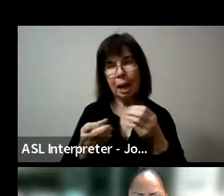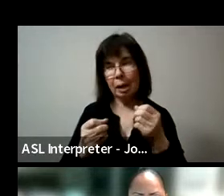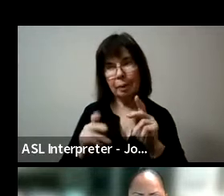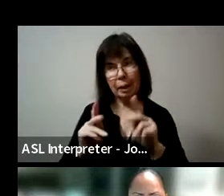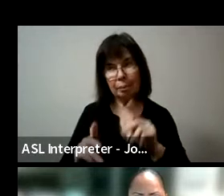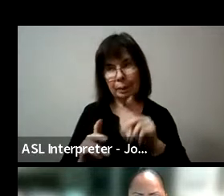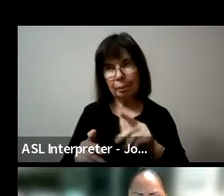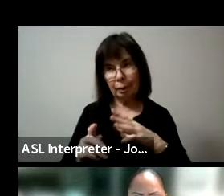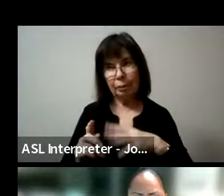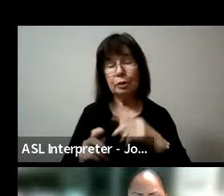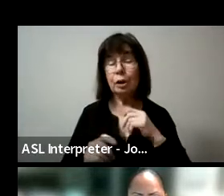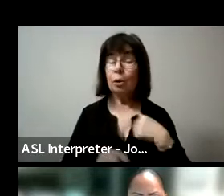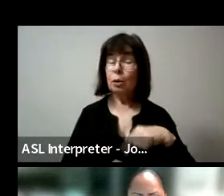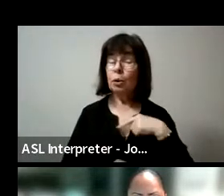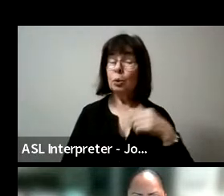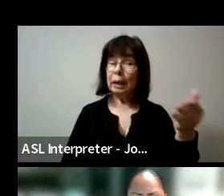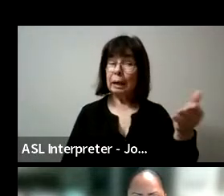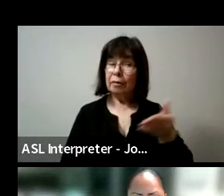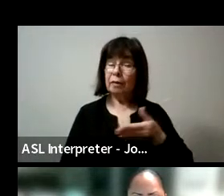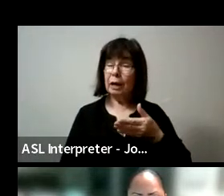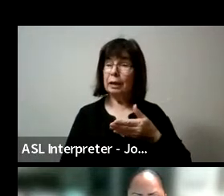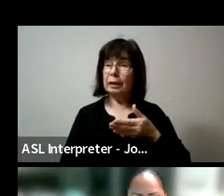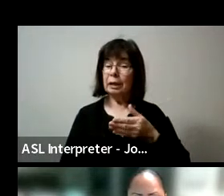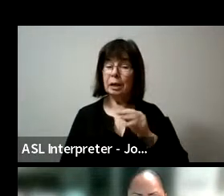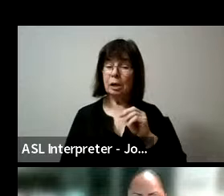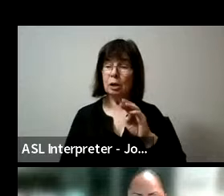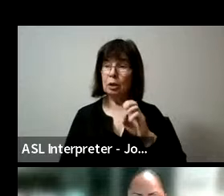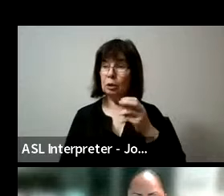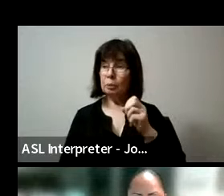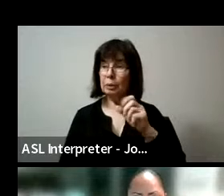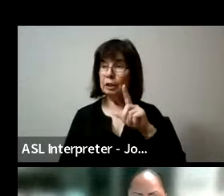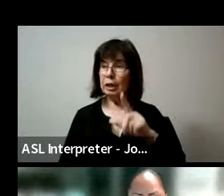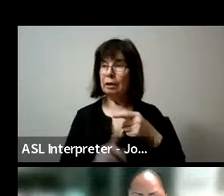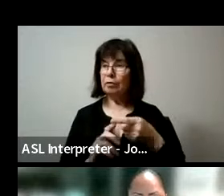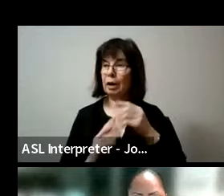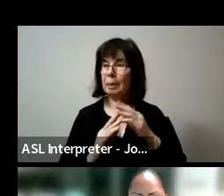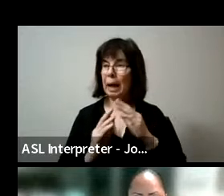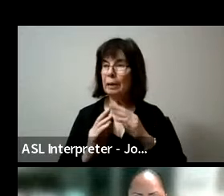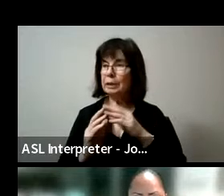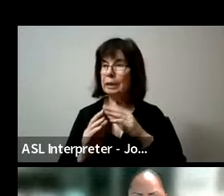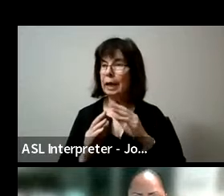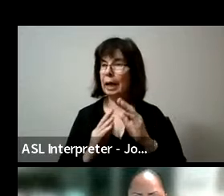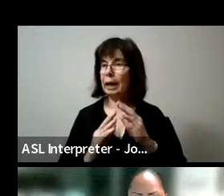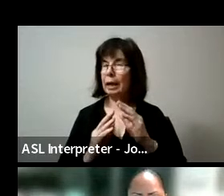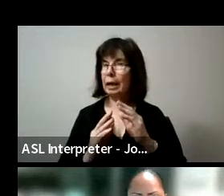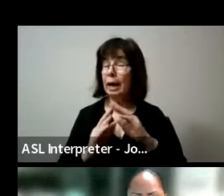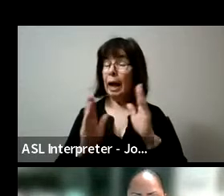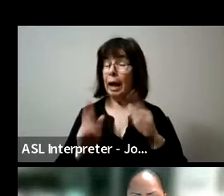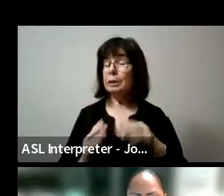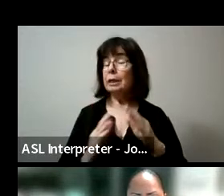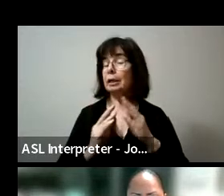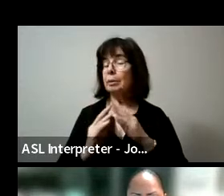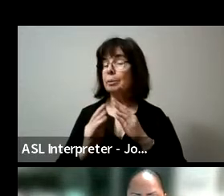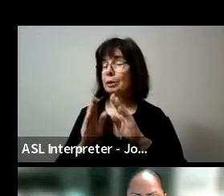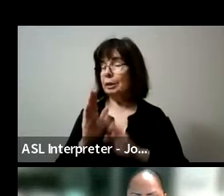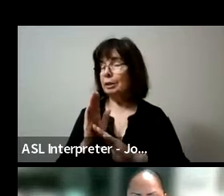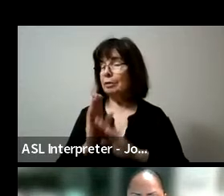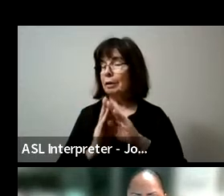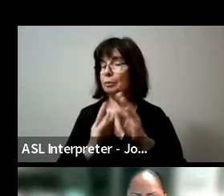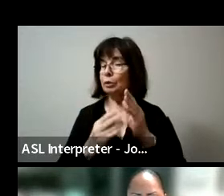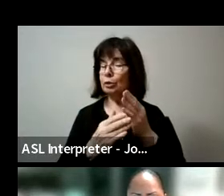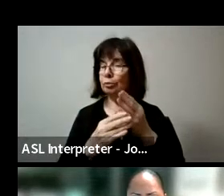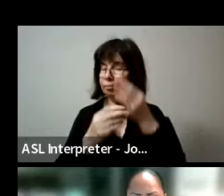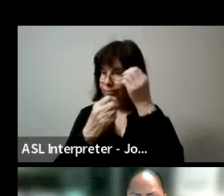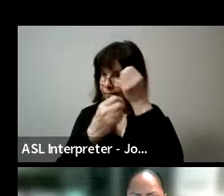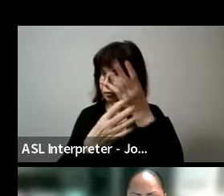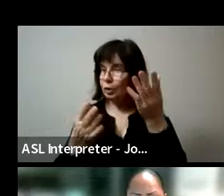invited our colleague, Michelle Sterrett from Housing and Community Development, to share some of the things that are going